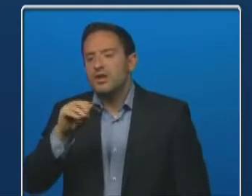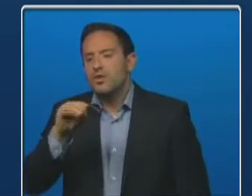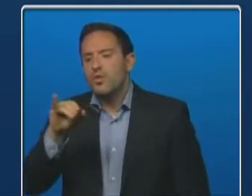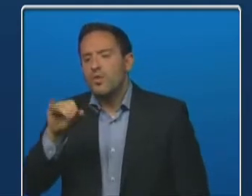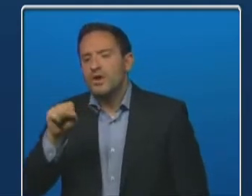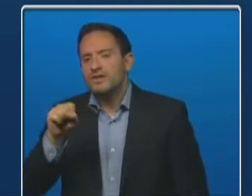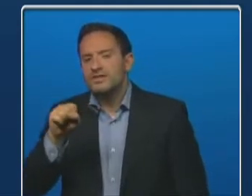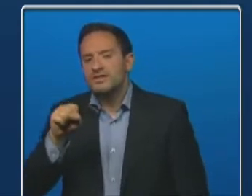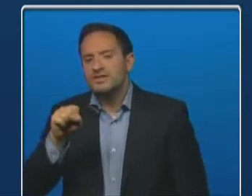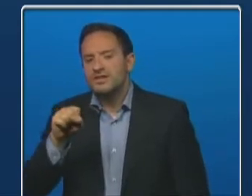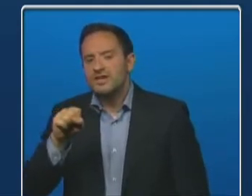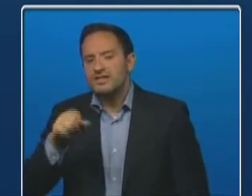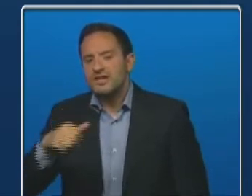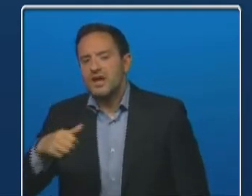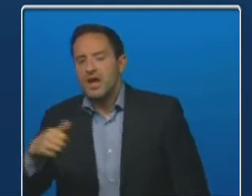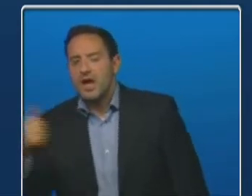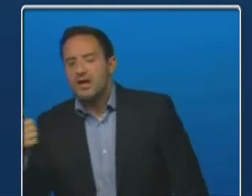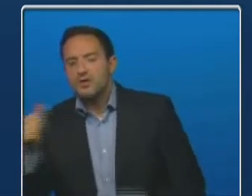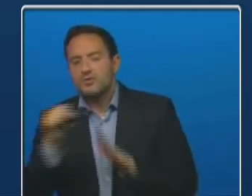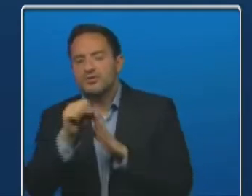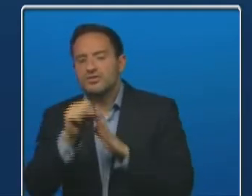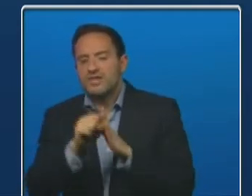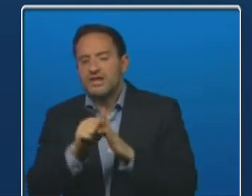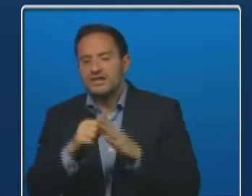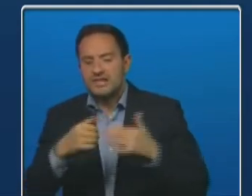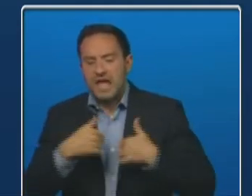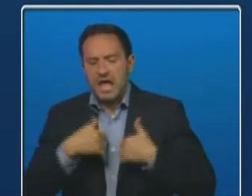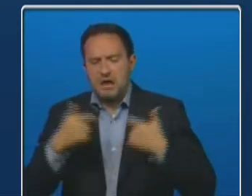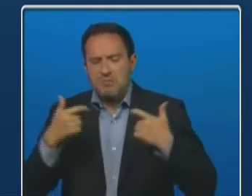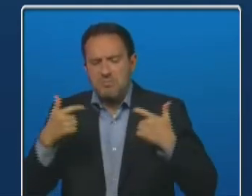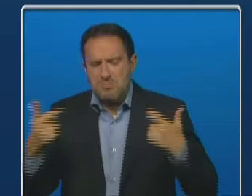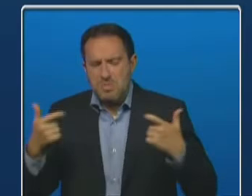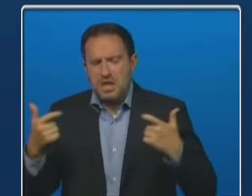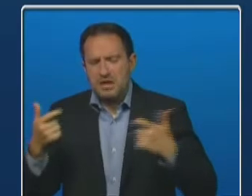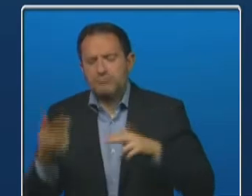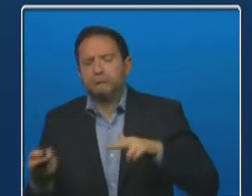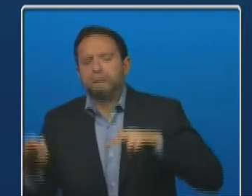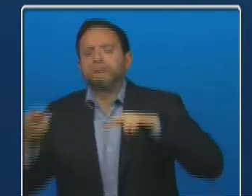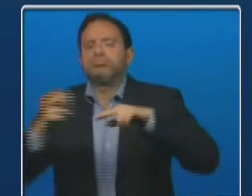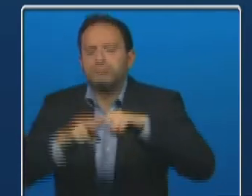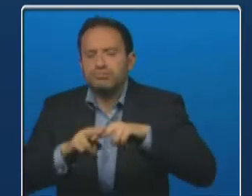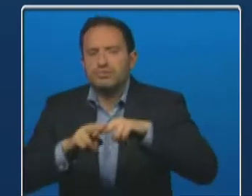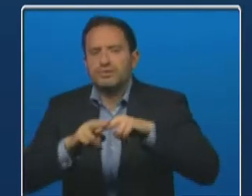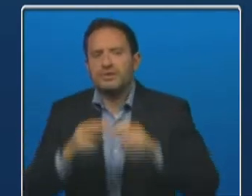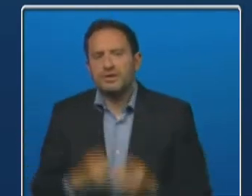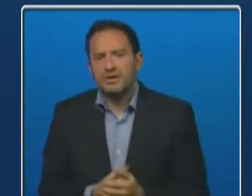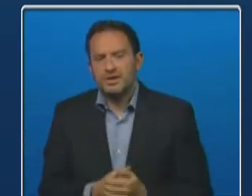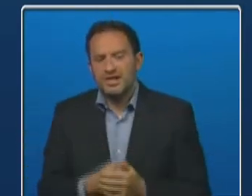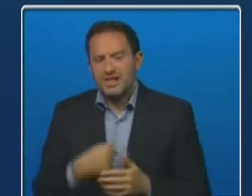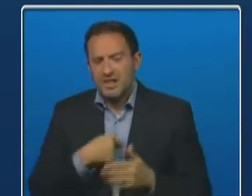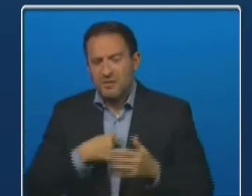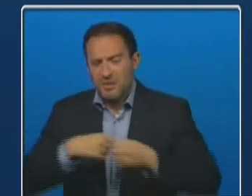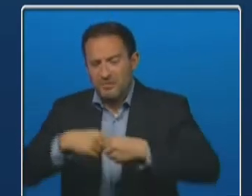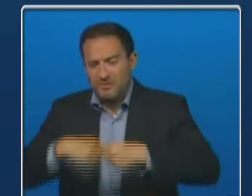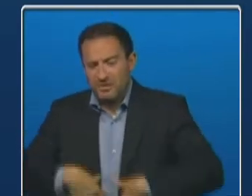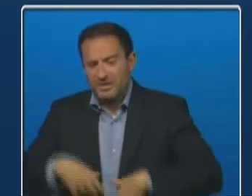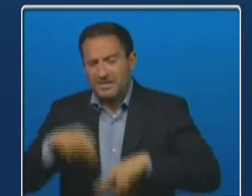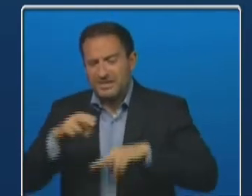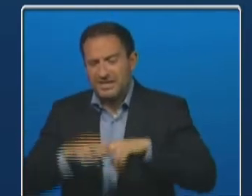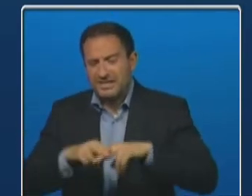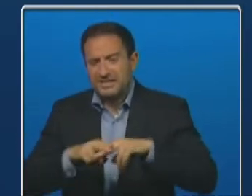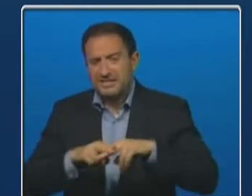that other states just had such big gains that even if we had held steady, we might have lost a seat?